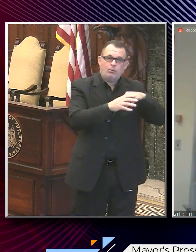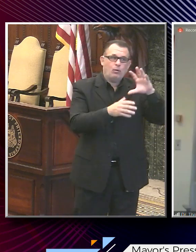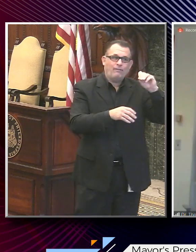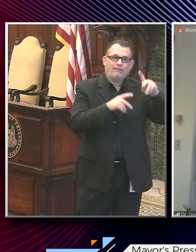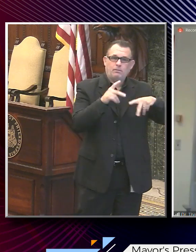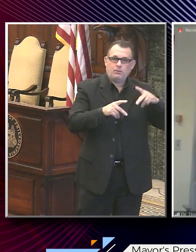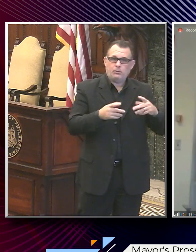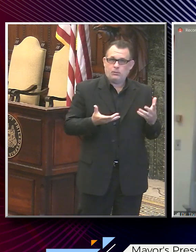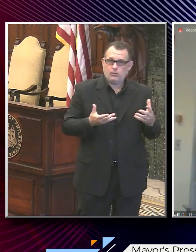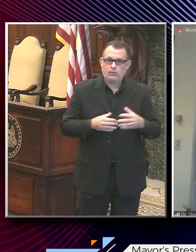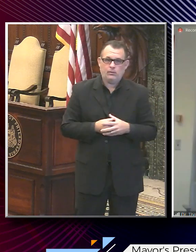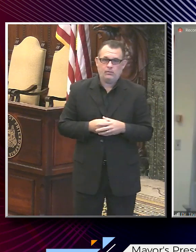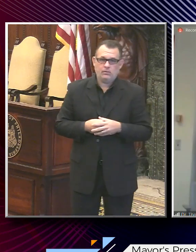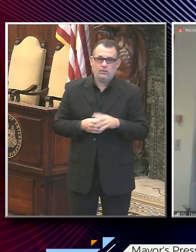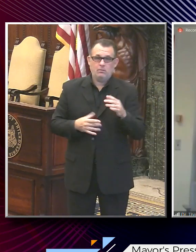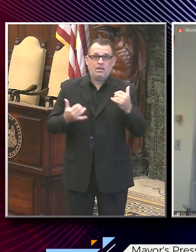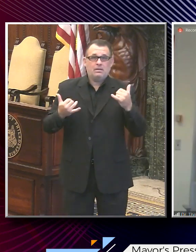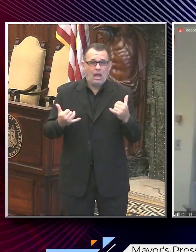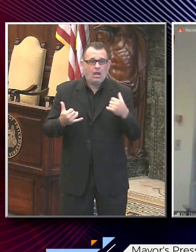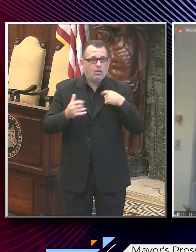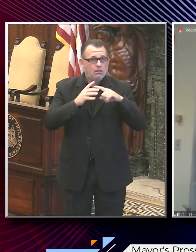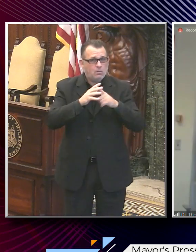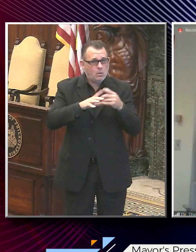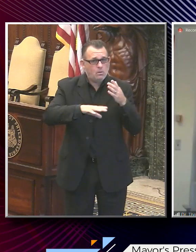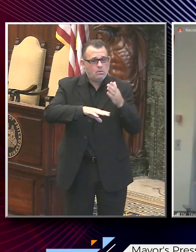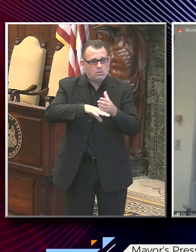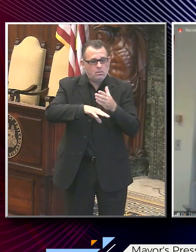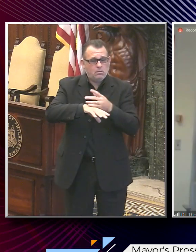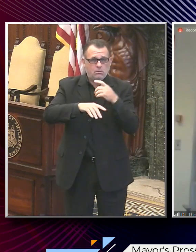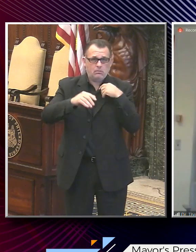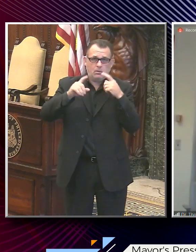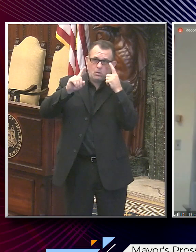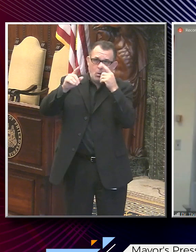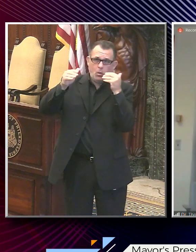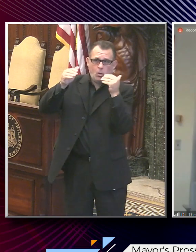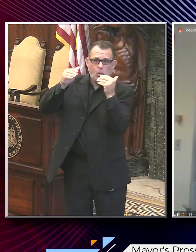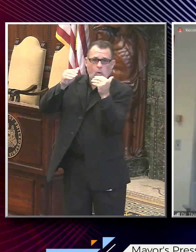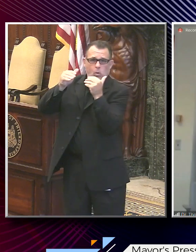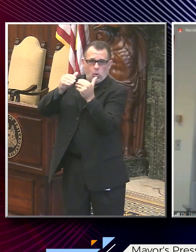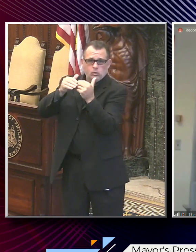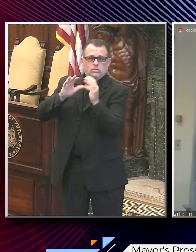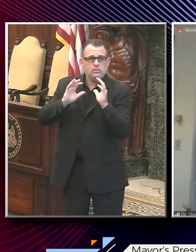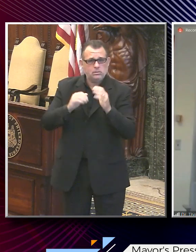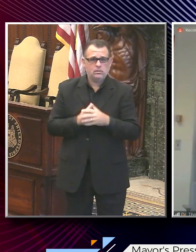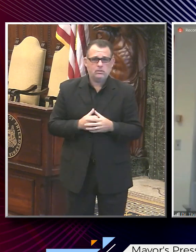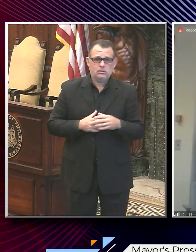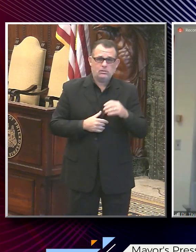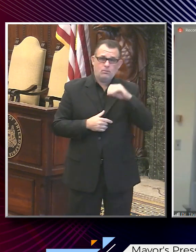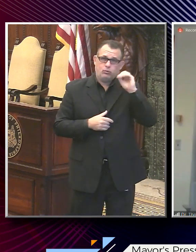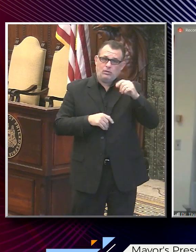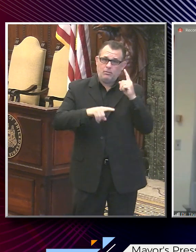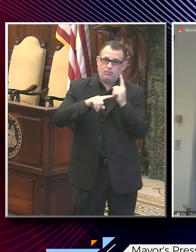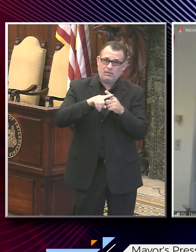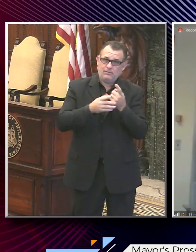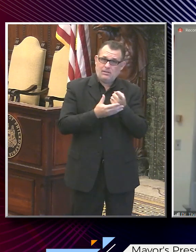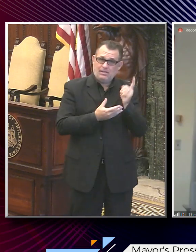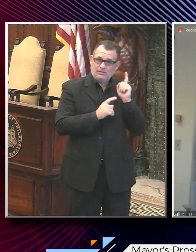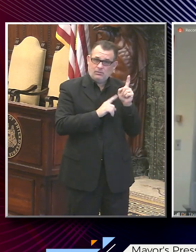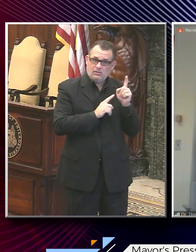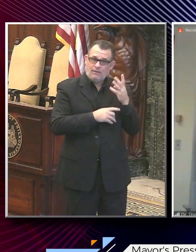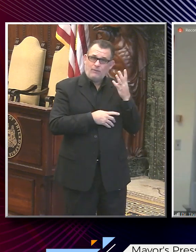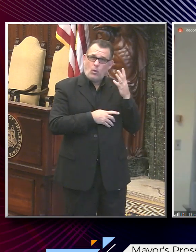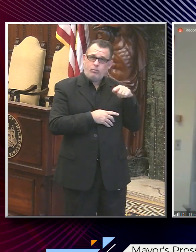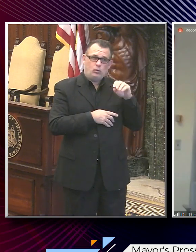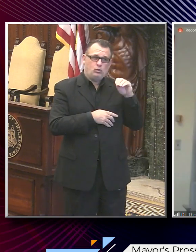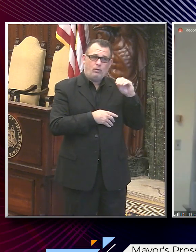we have made progress, and we're getting very close to the remaining targets. The percent positive last week was at exactly 4.0%,